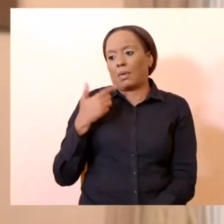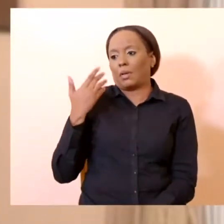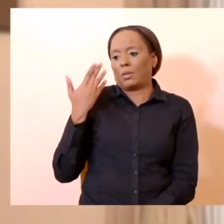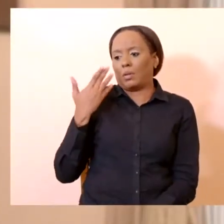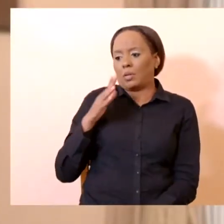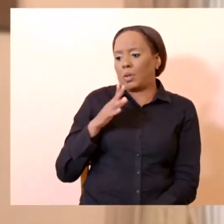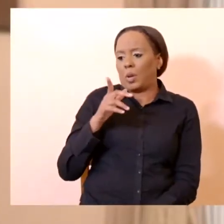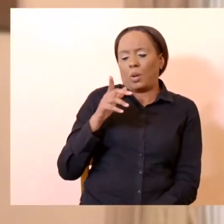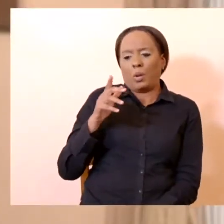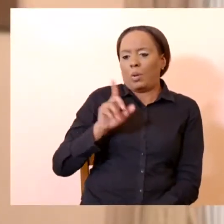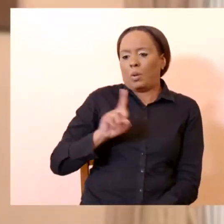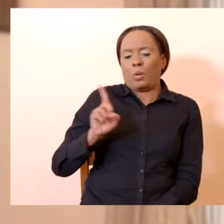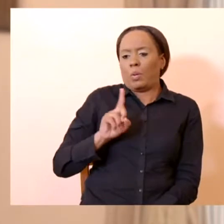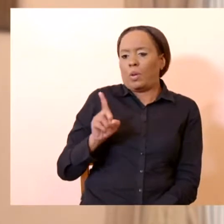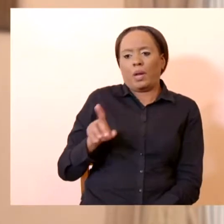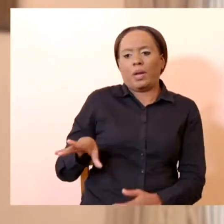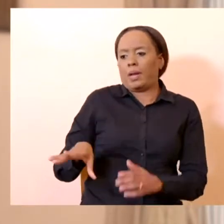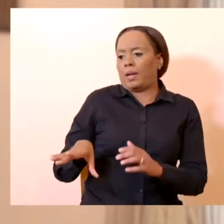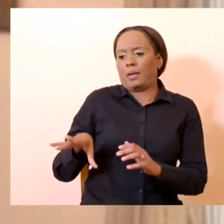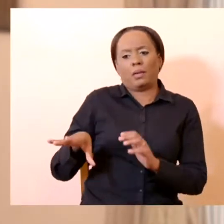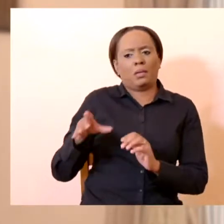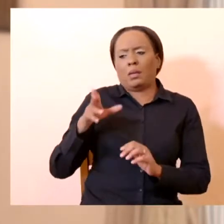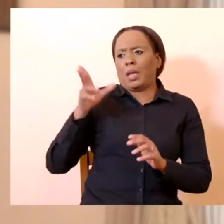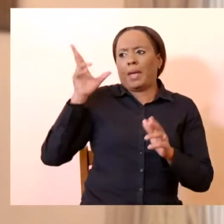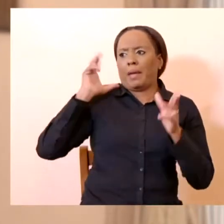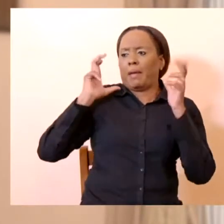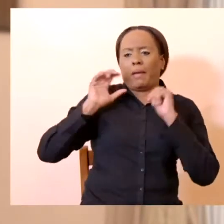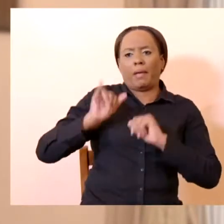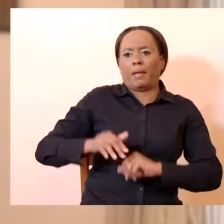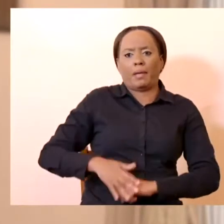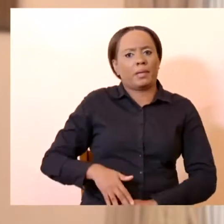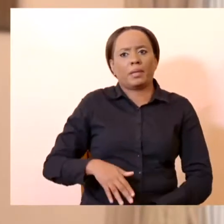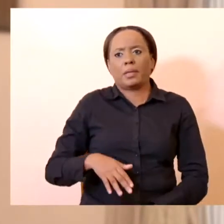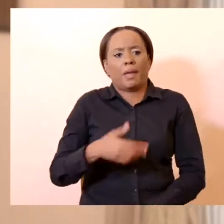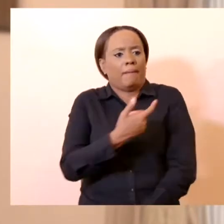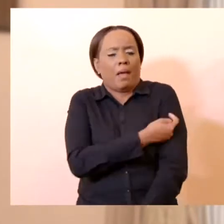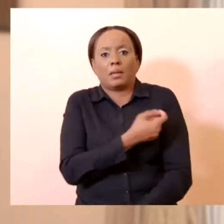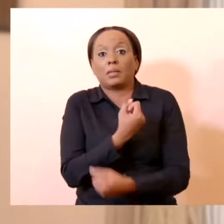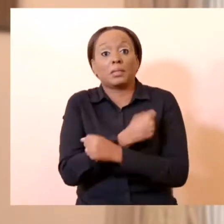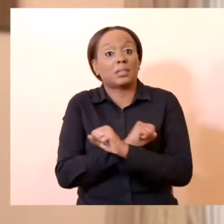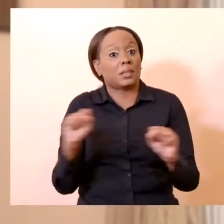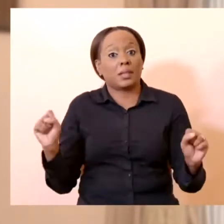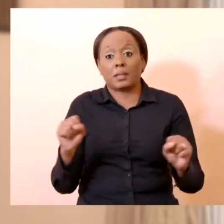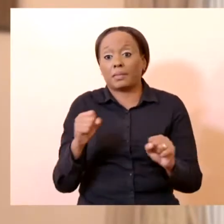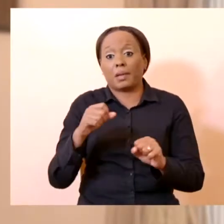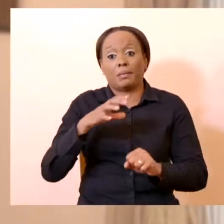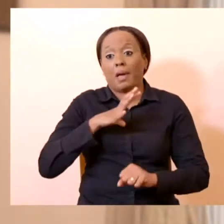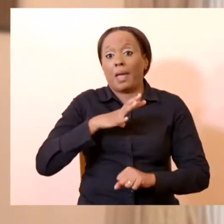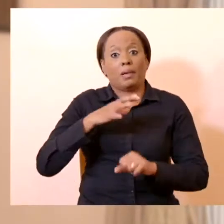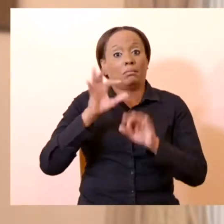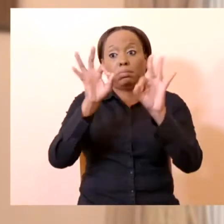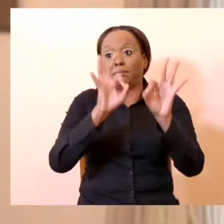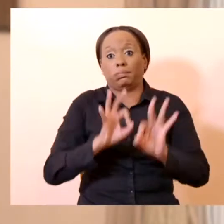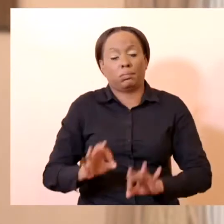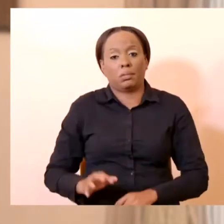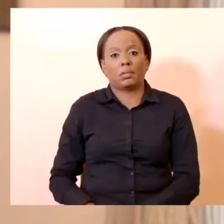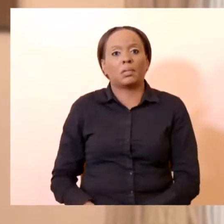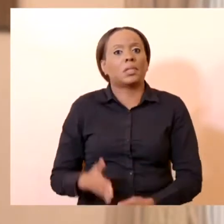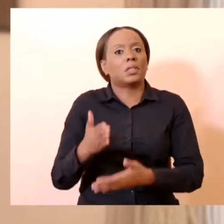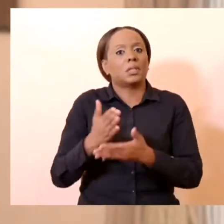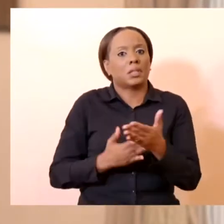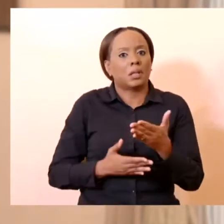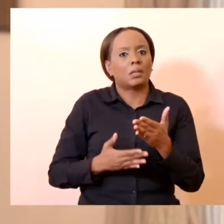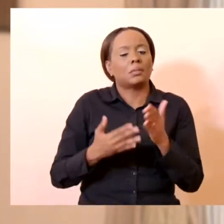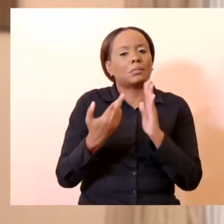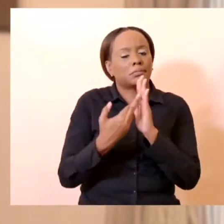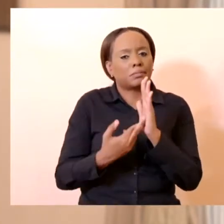The vaccine is safe and suitable for everyone. Now, there are certain stipulations, of course. We're not doing people